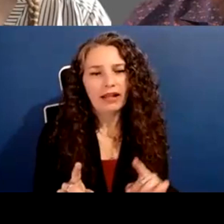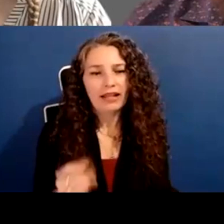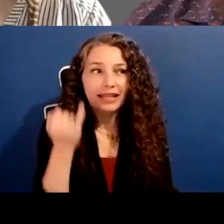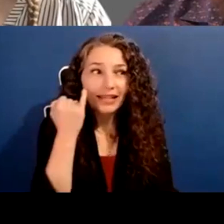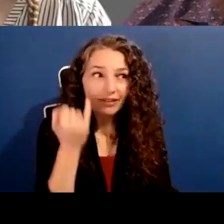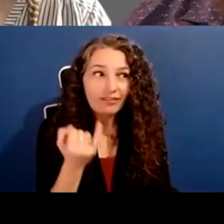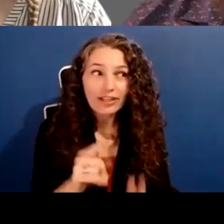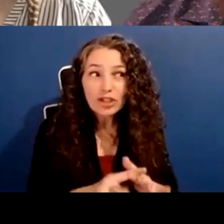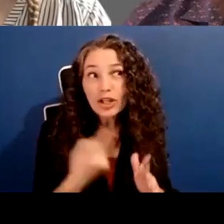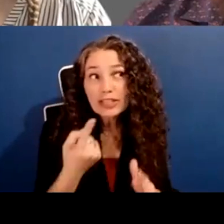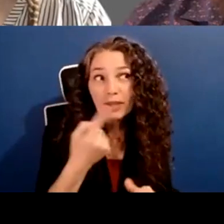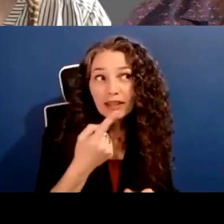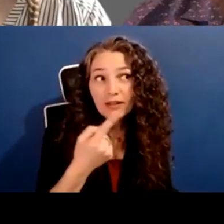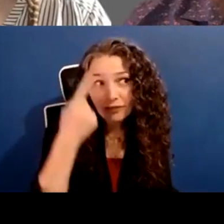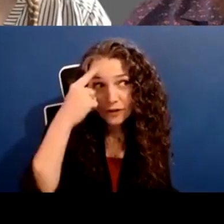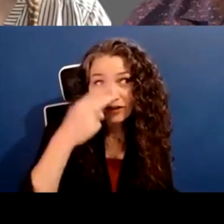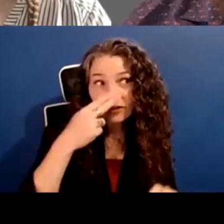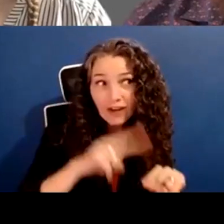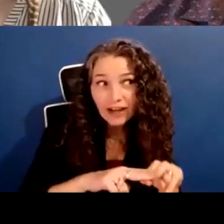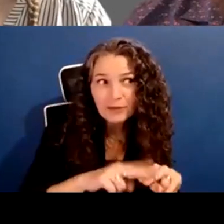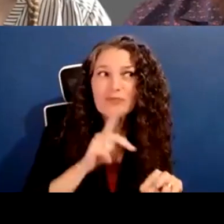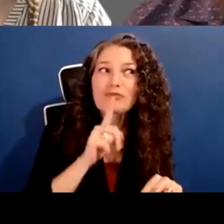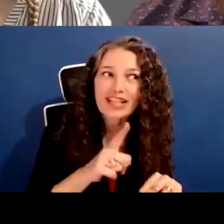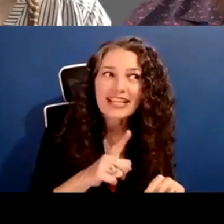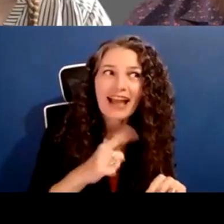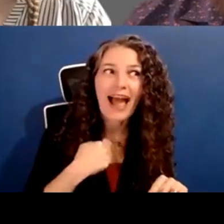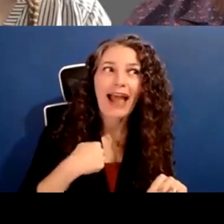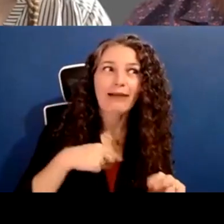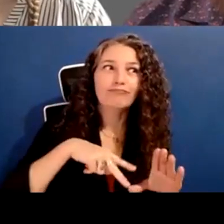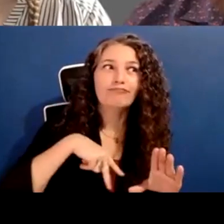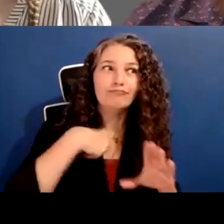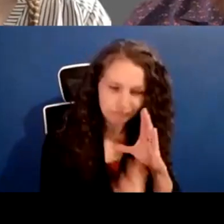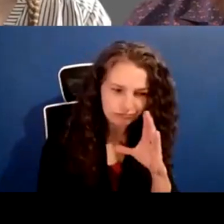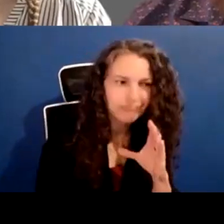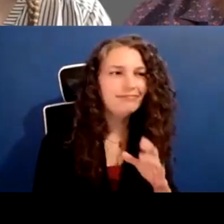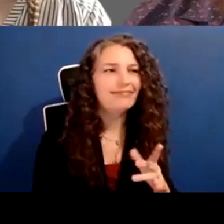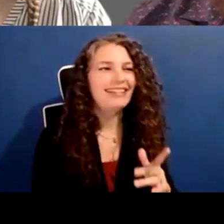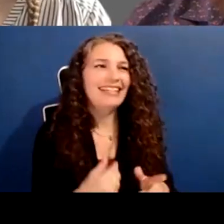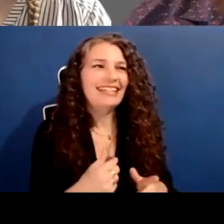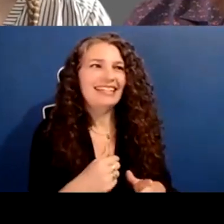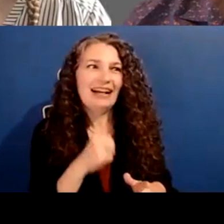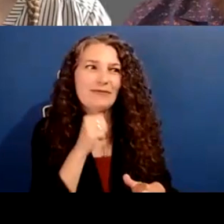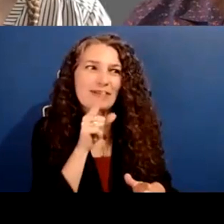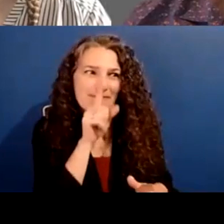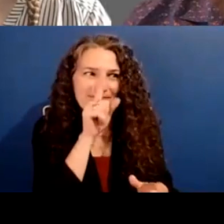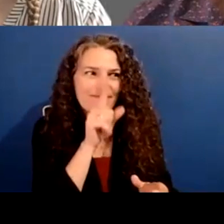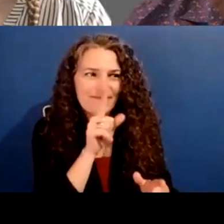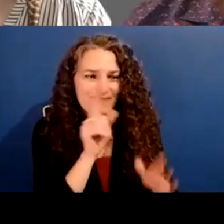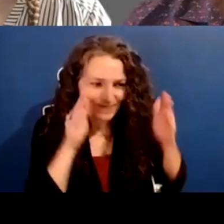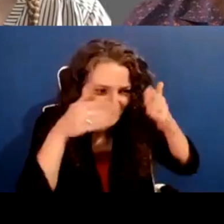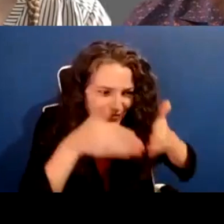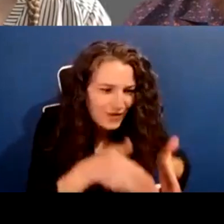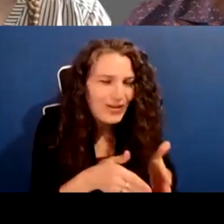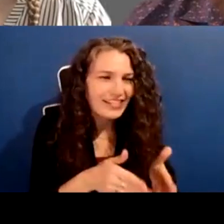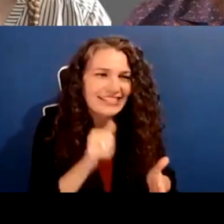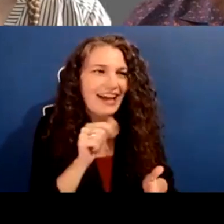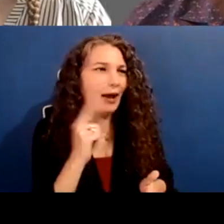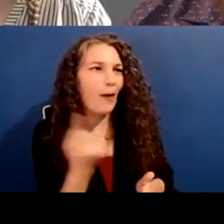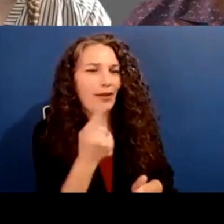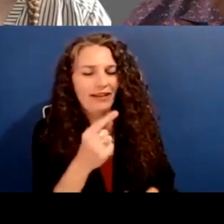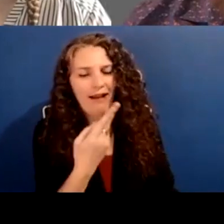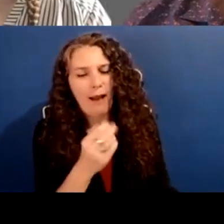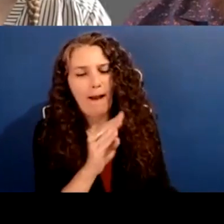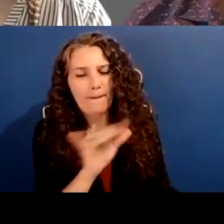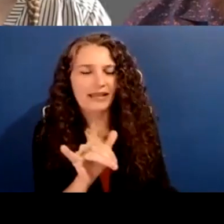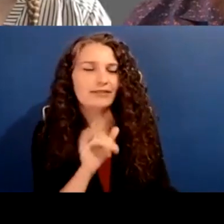okay, like can't relate to people who have hobbies or things like that. So it quickly became like, okay, well, I'm really, really going to do this. And